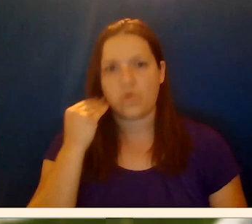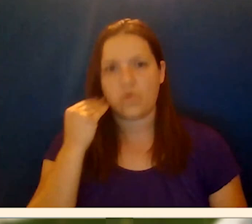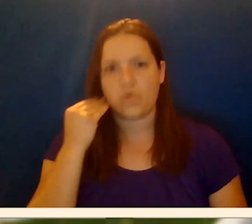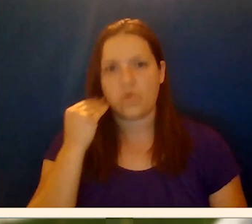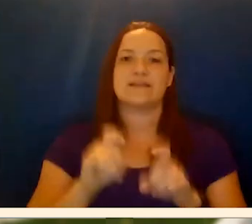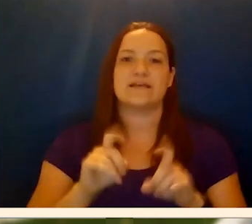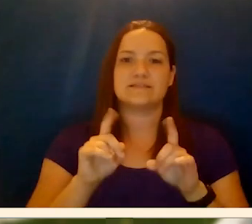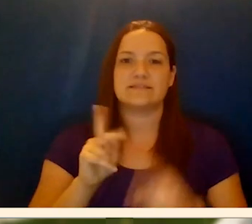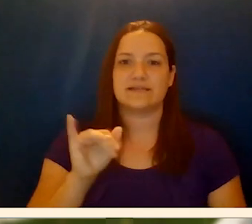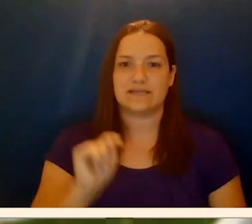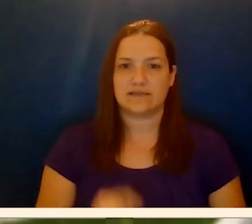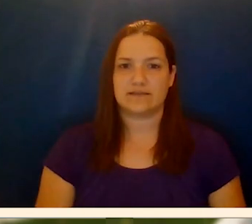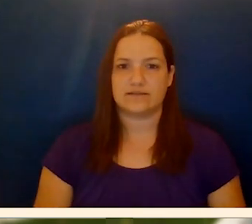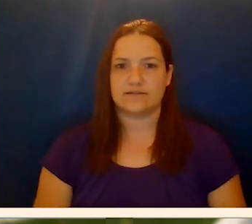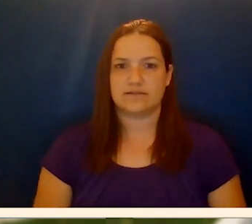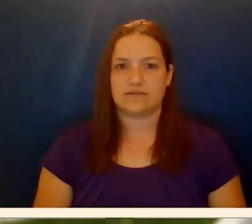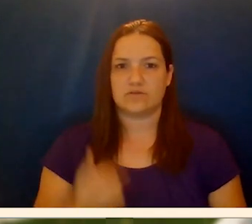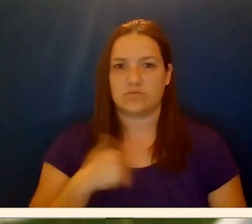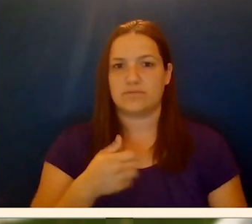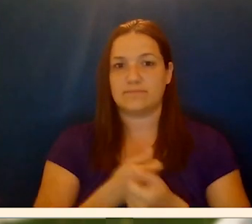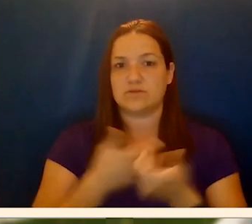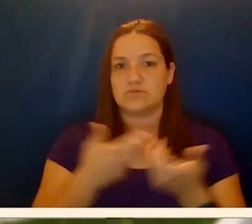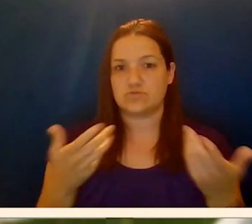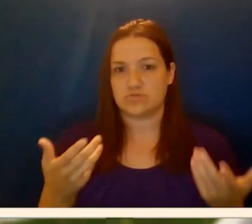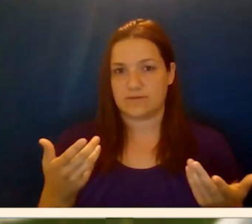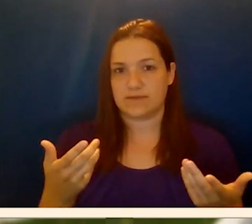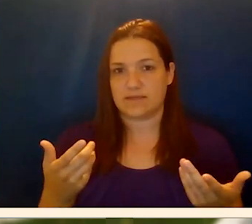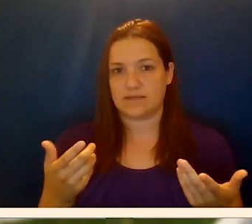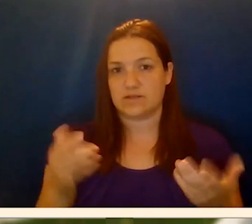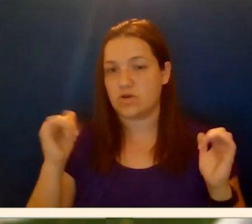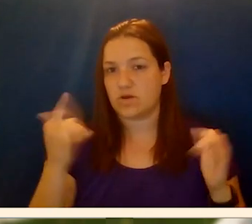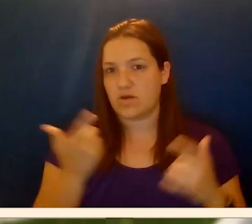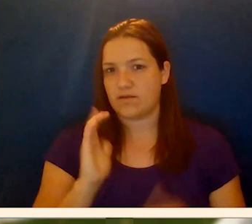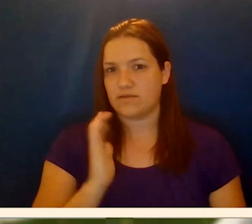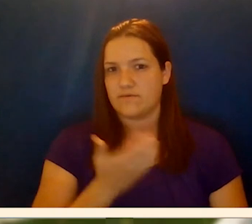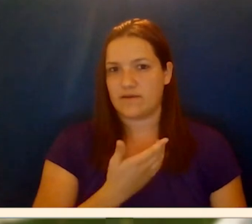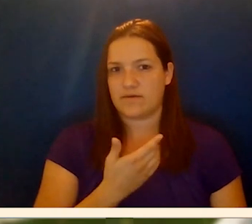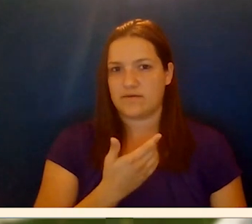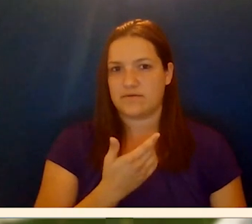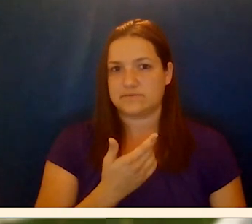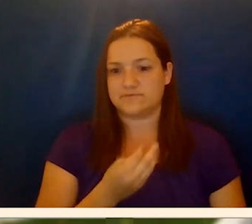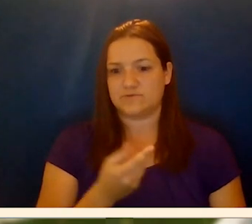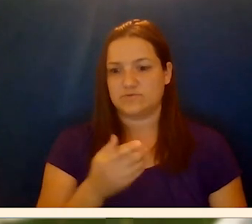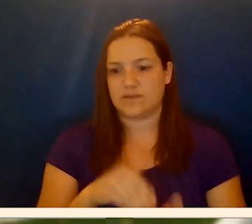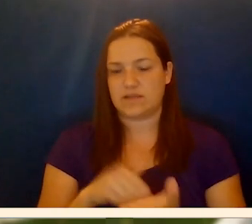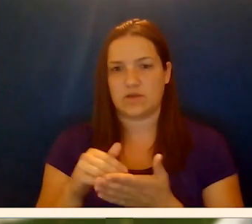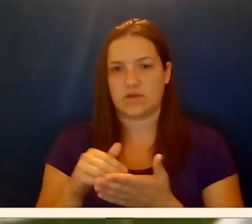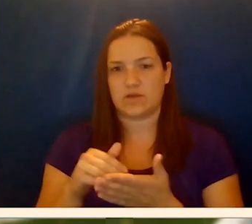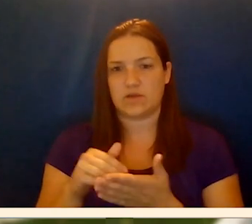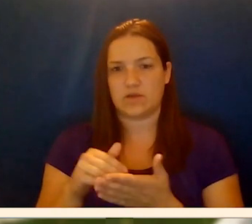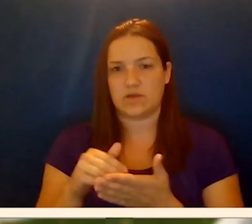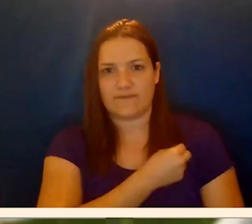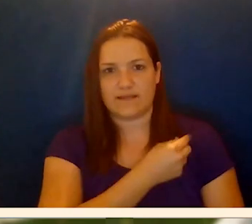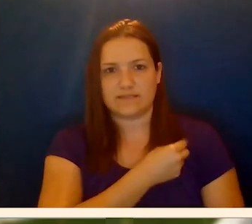be distributing to all of our, almost a couple thousand unvaccinated employees. We'll be